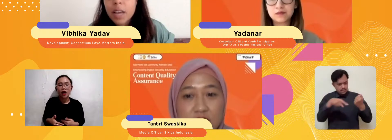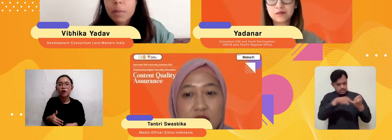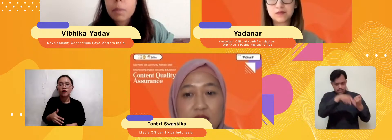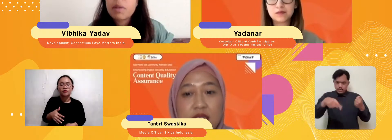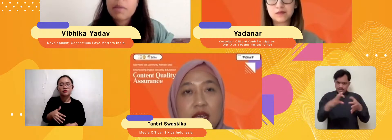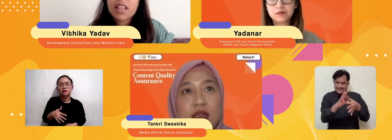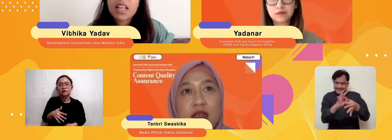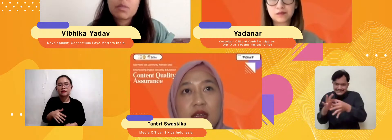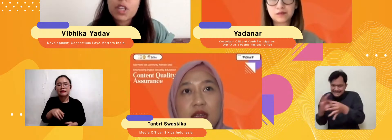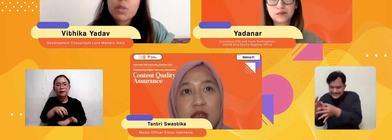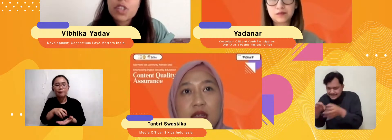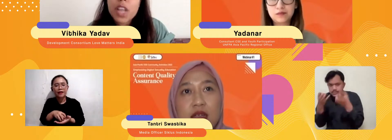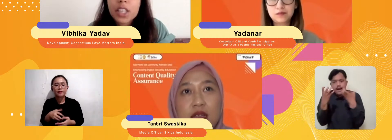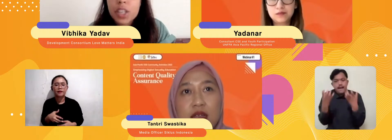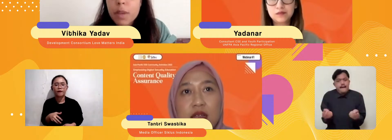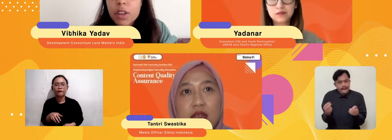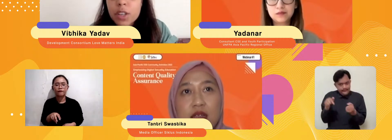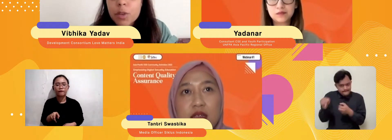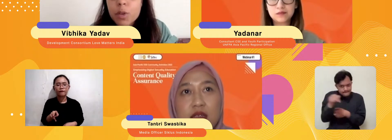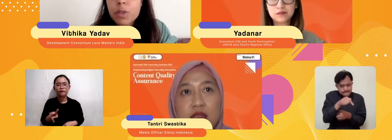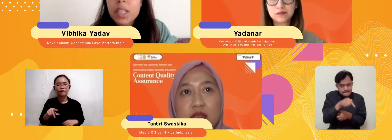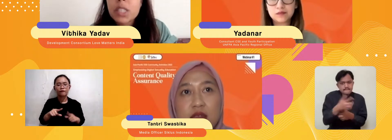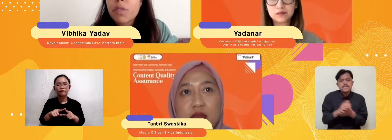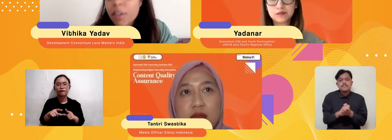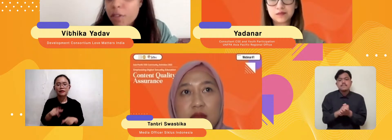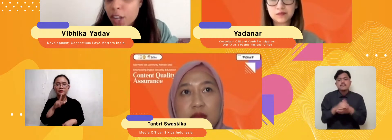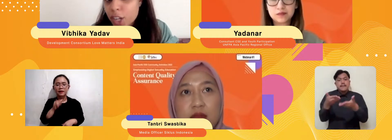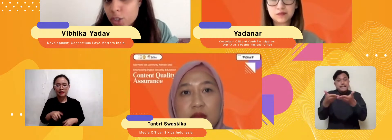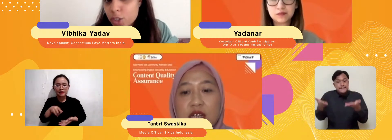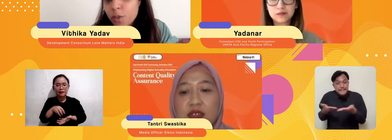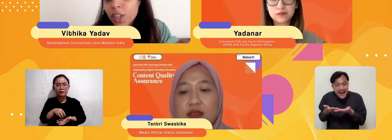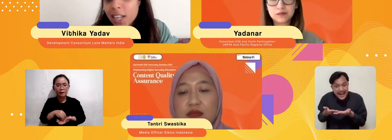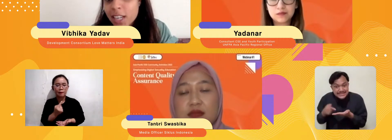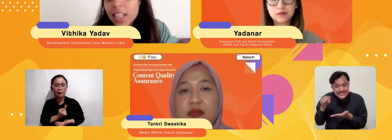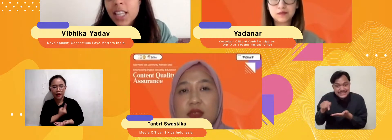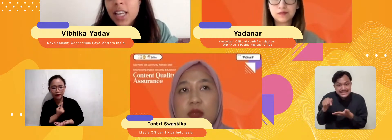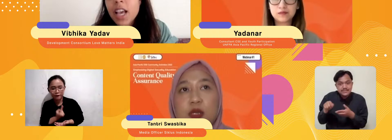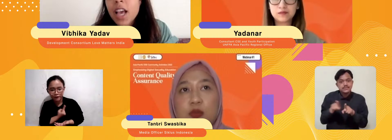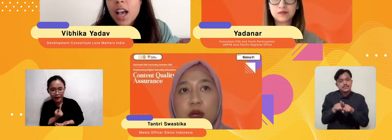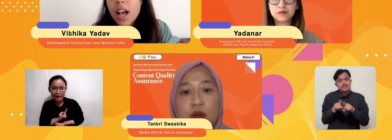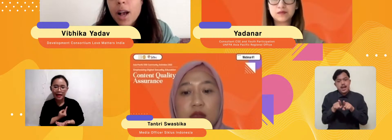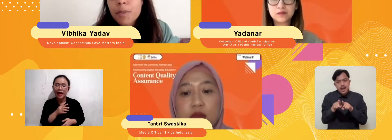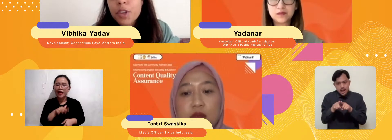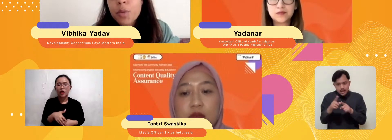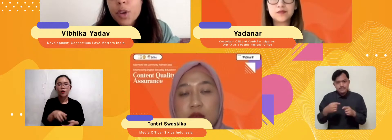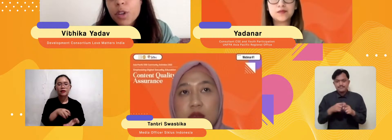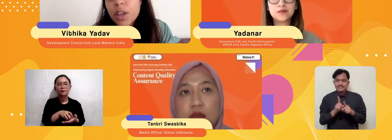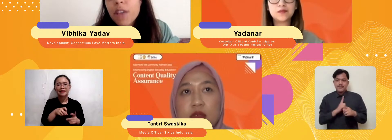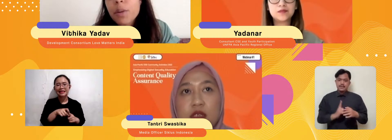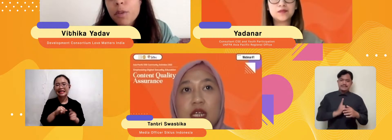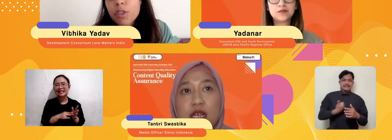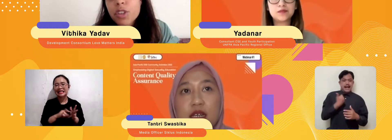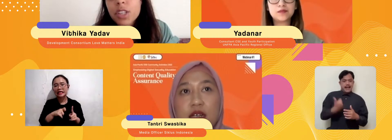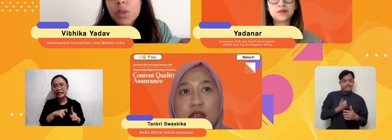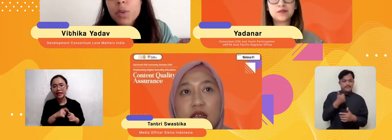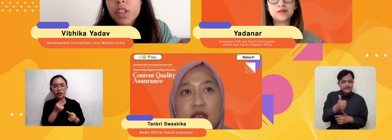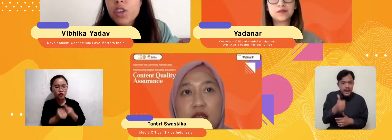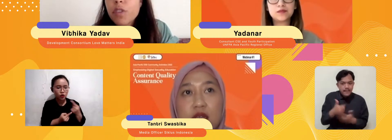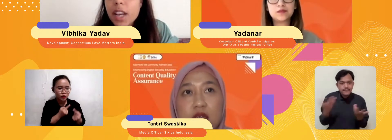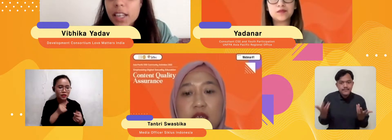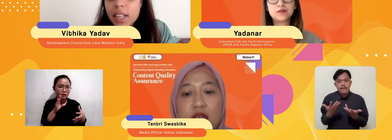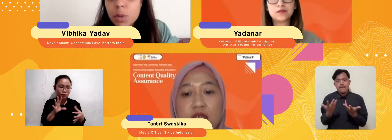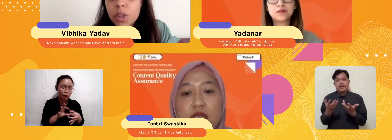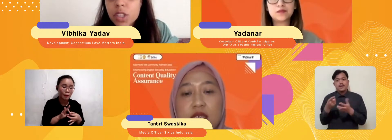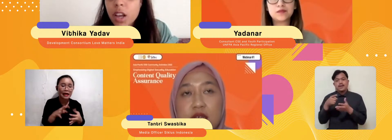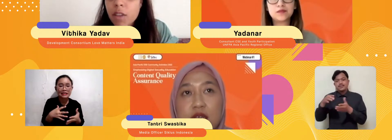and young people, but that's much more challenging because it also means verification of the clinics. And we also have an opportunity with the